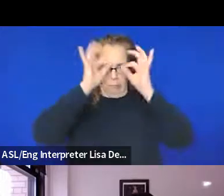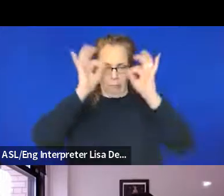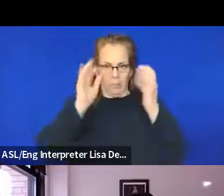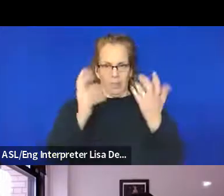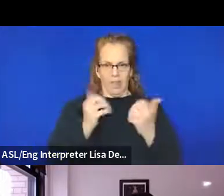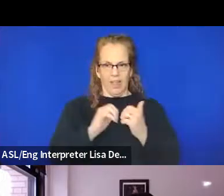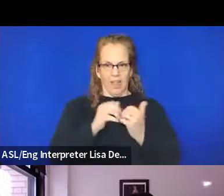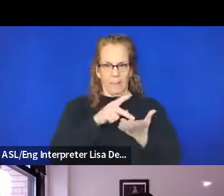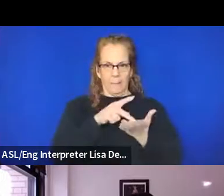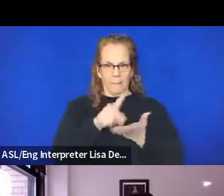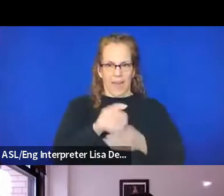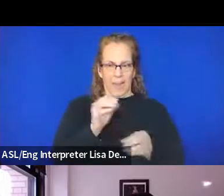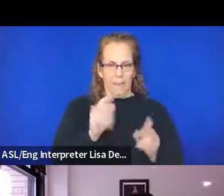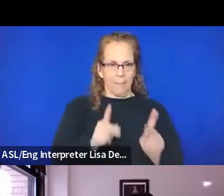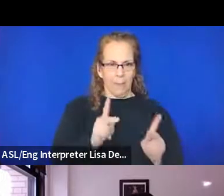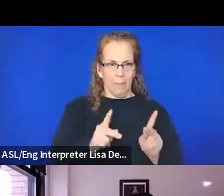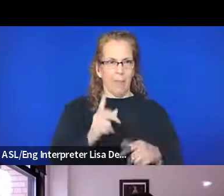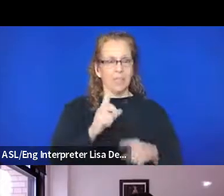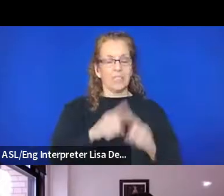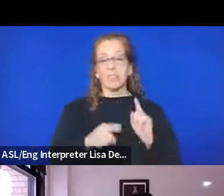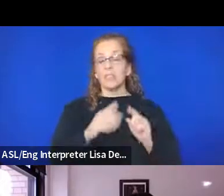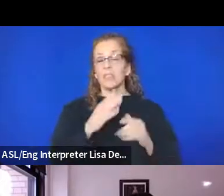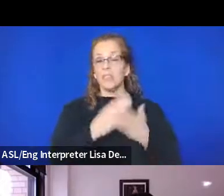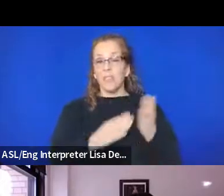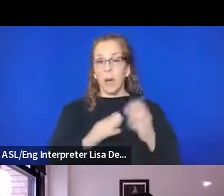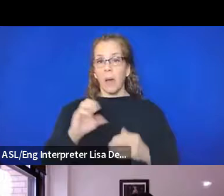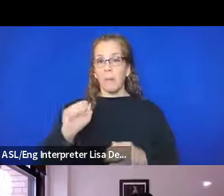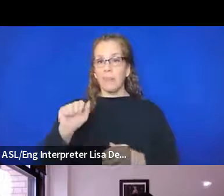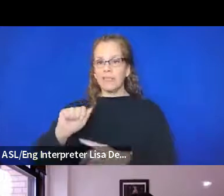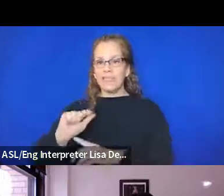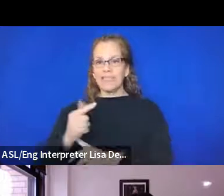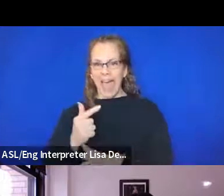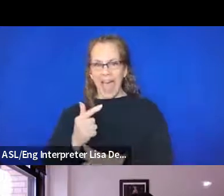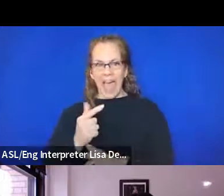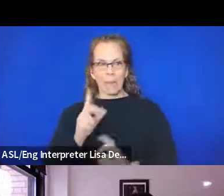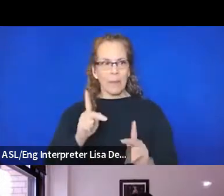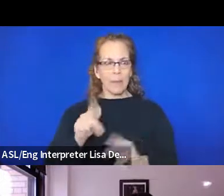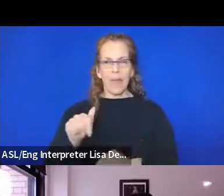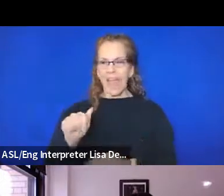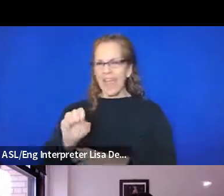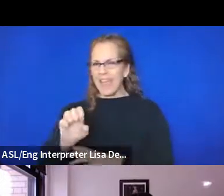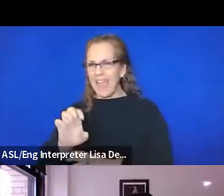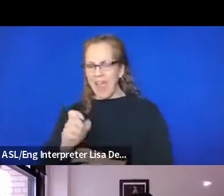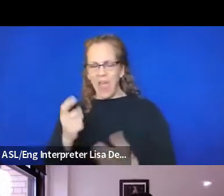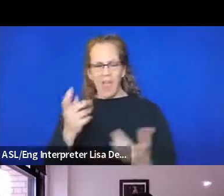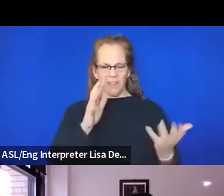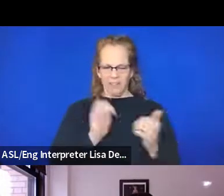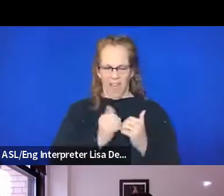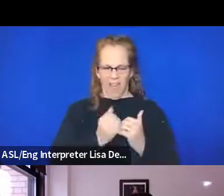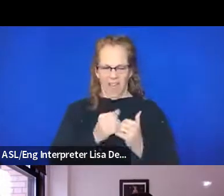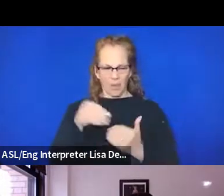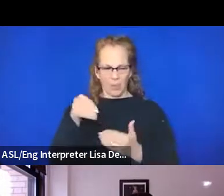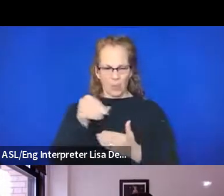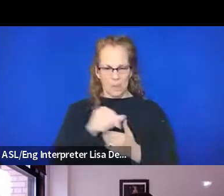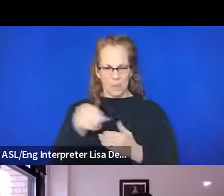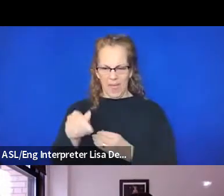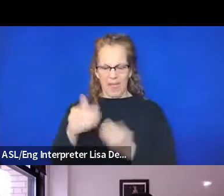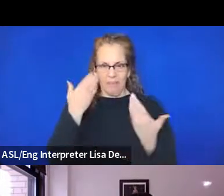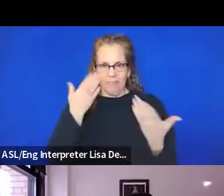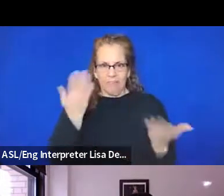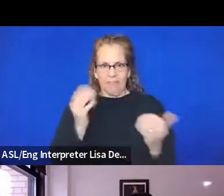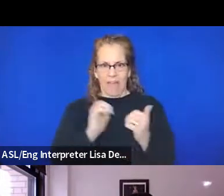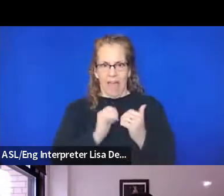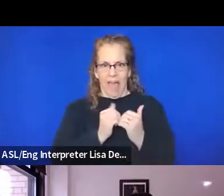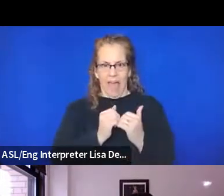had, some things that were like SAG contracts, but we were a little all over the map in terms of like how to budget it. So